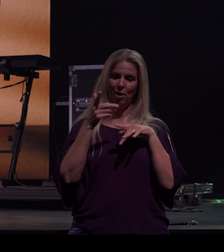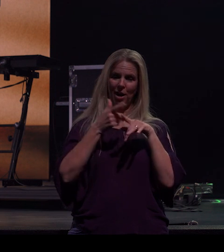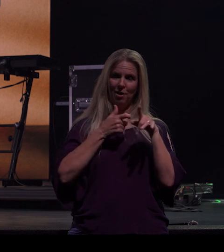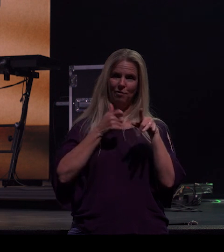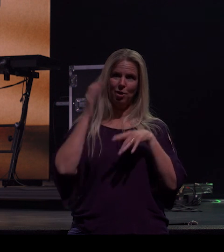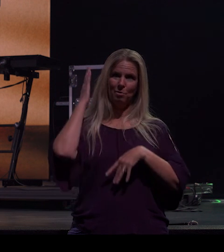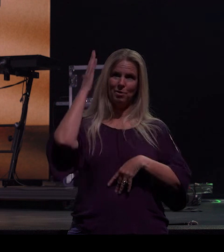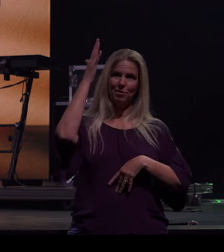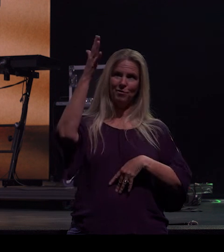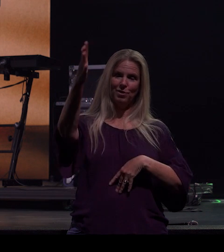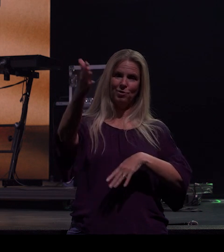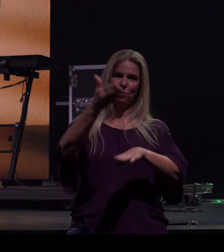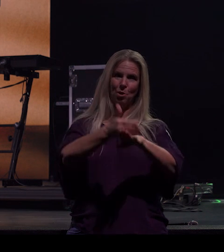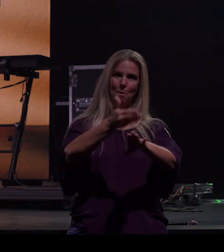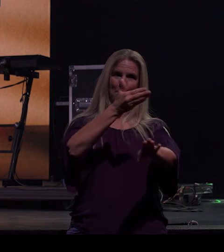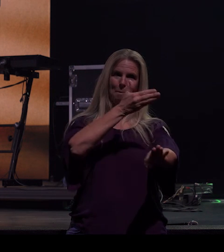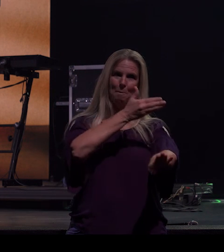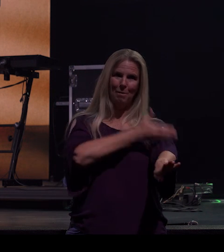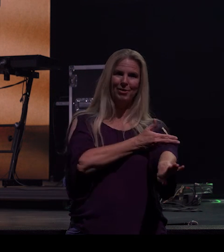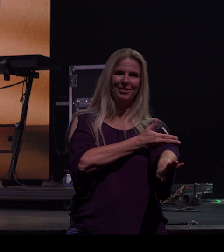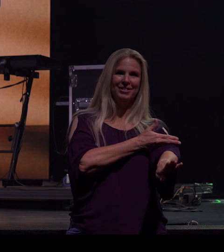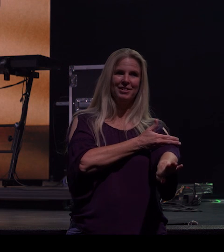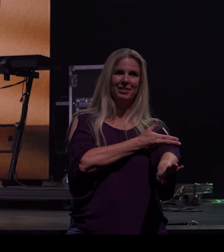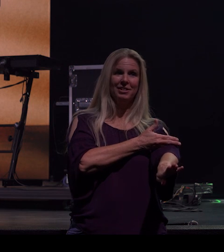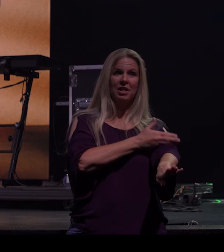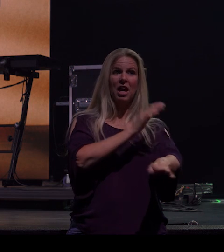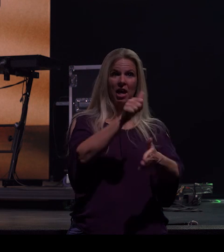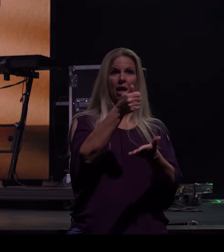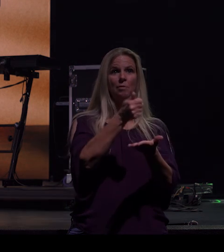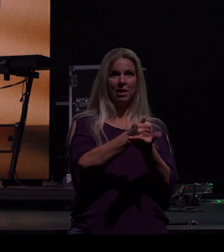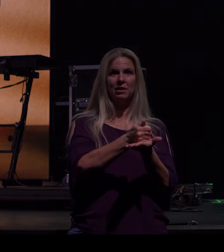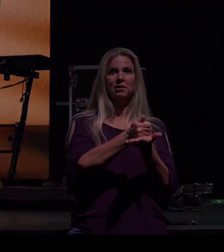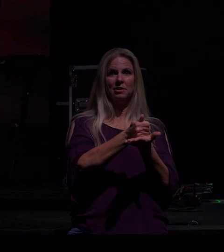better future. Amen. Yeah.